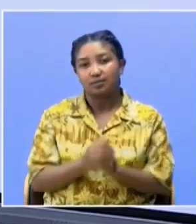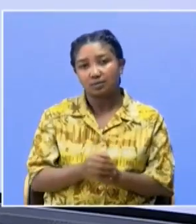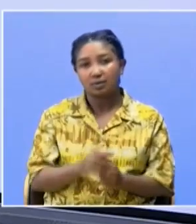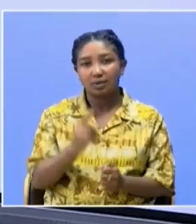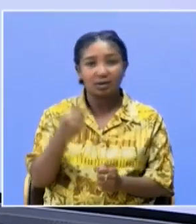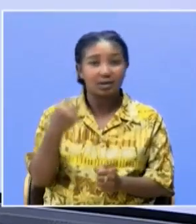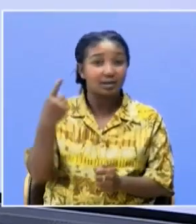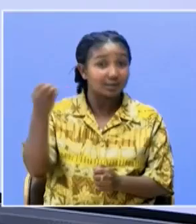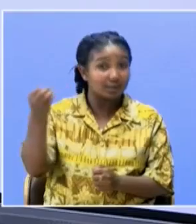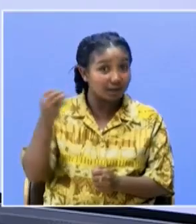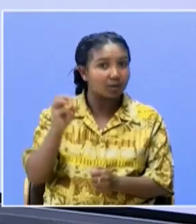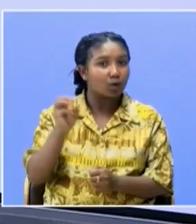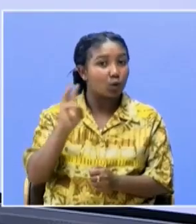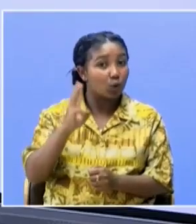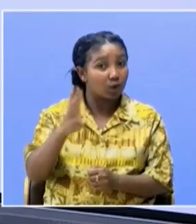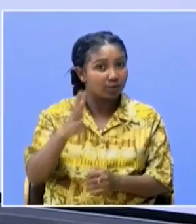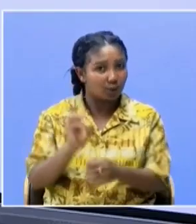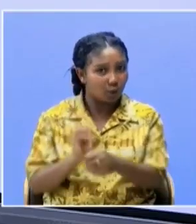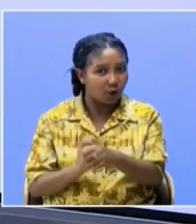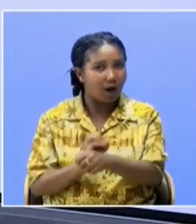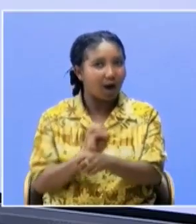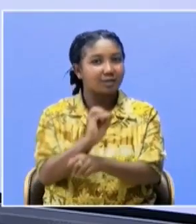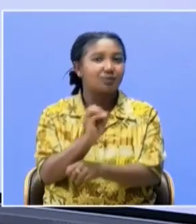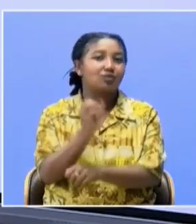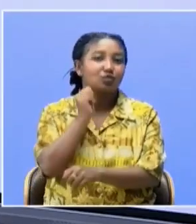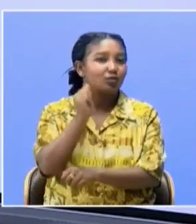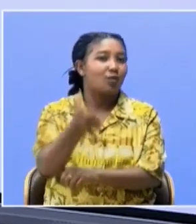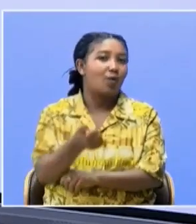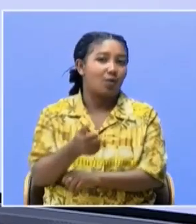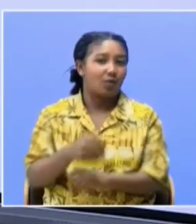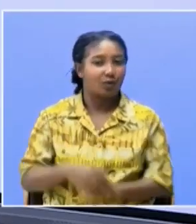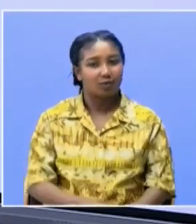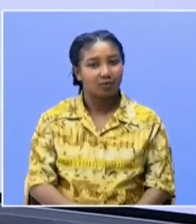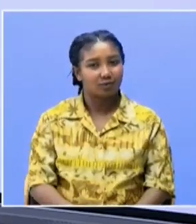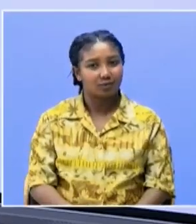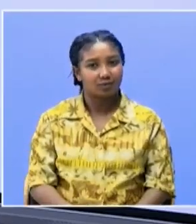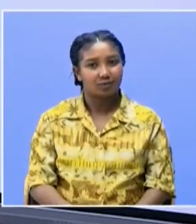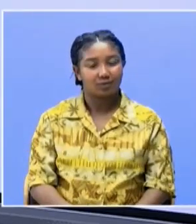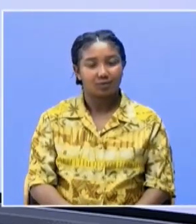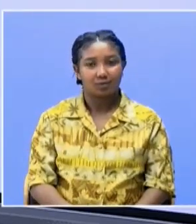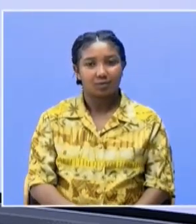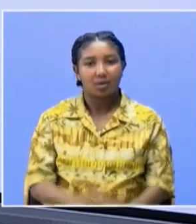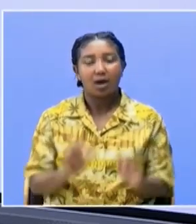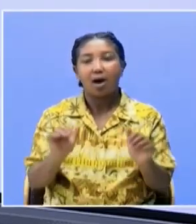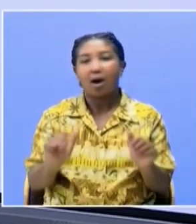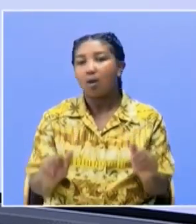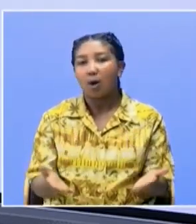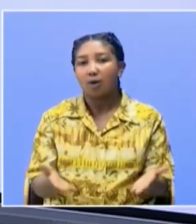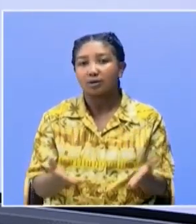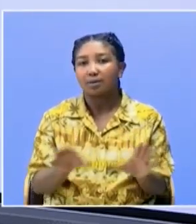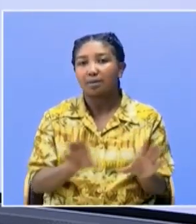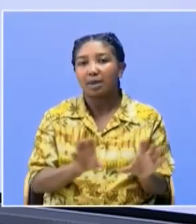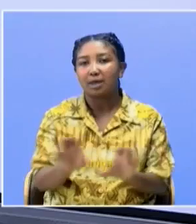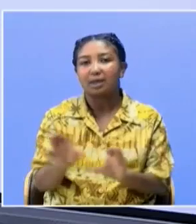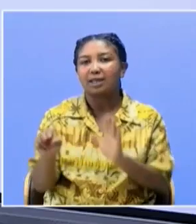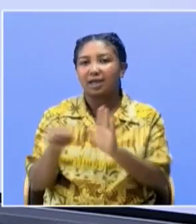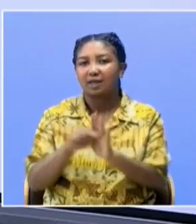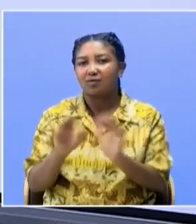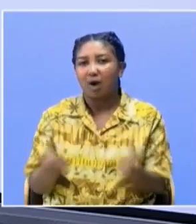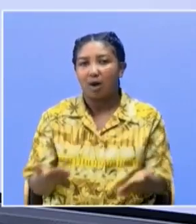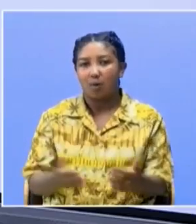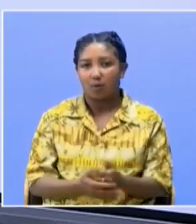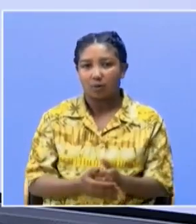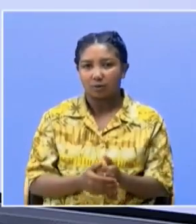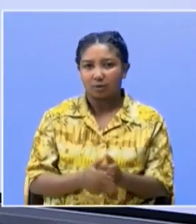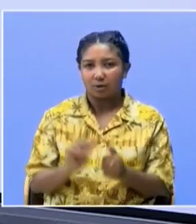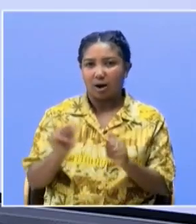tomorrow. This is a fact, and it will happen tomorrow. How about making them negative? How